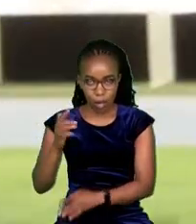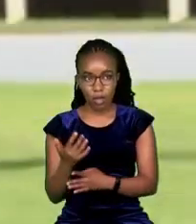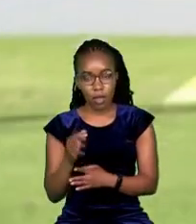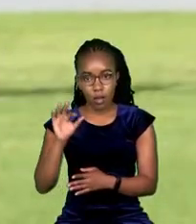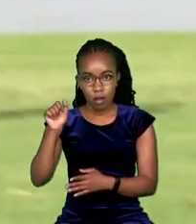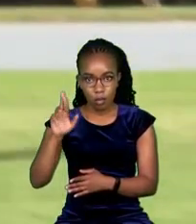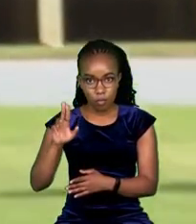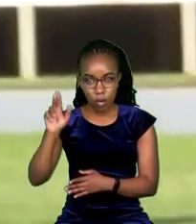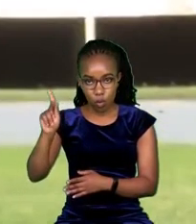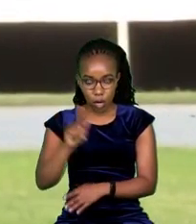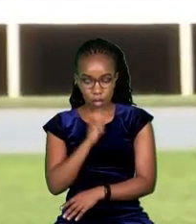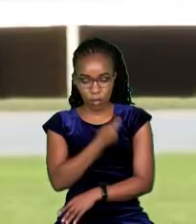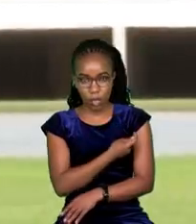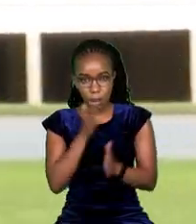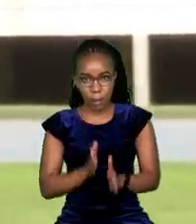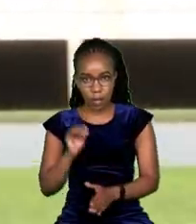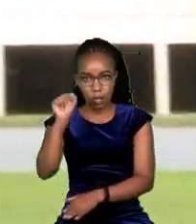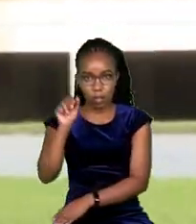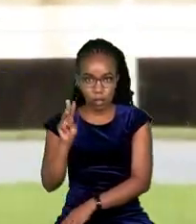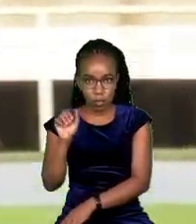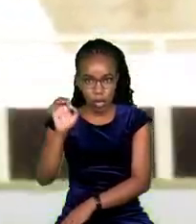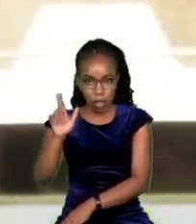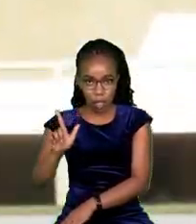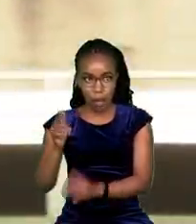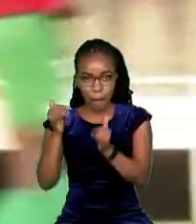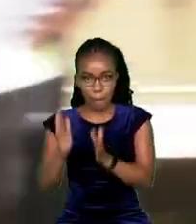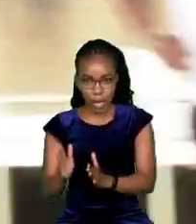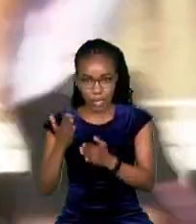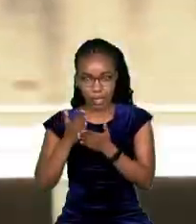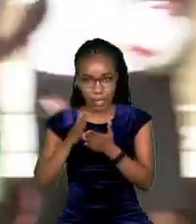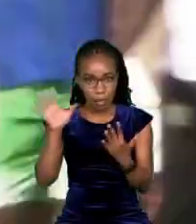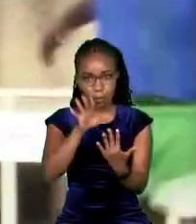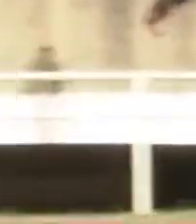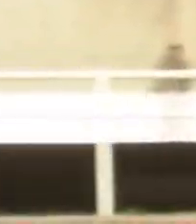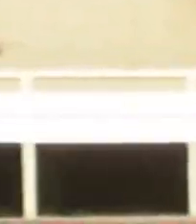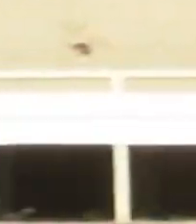and Spain-based Ismael Gonzalez are some of the players who have been recalled.